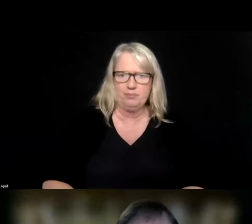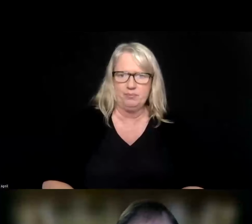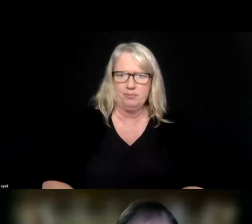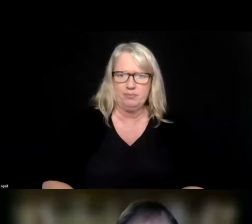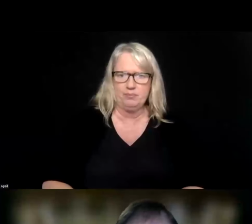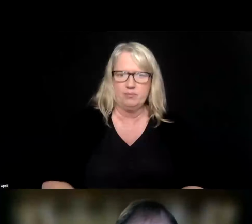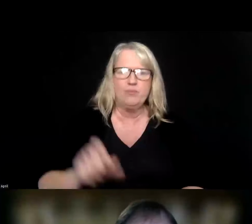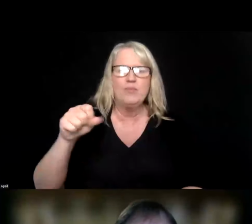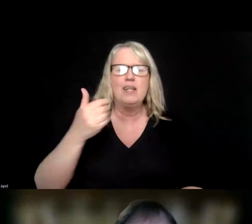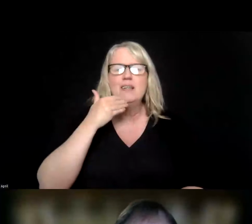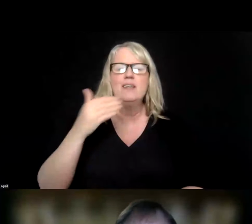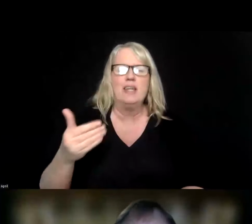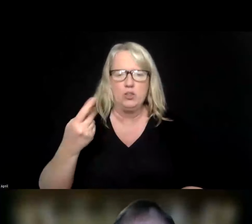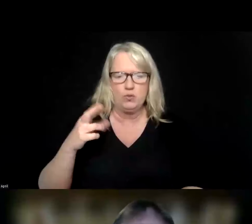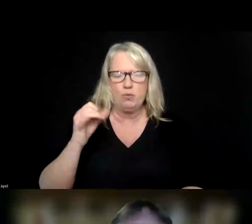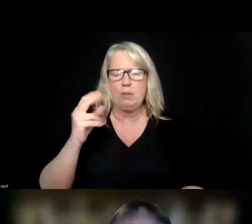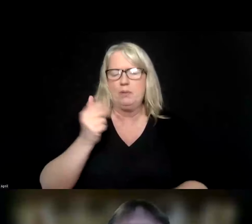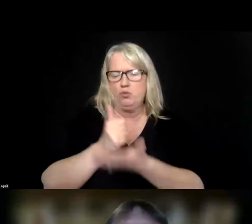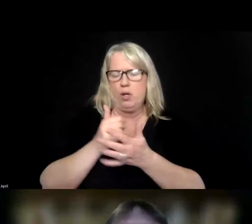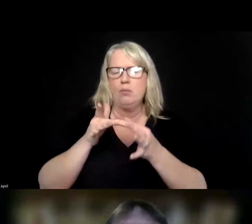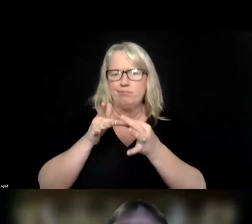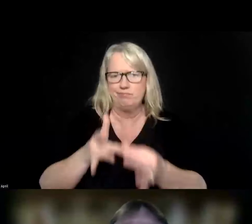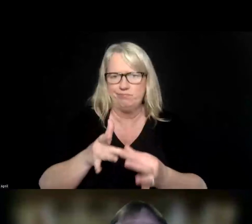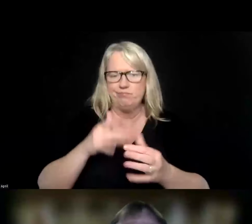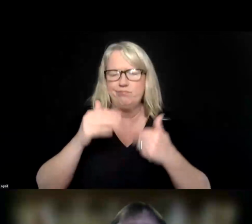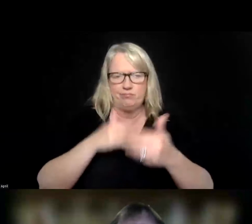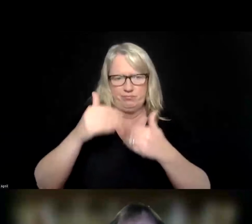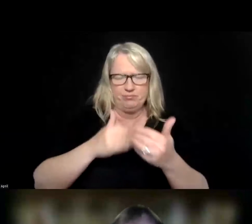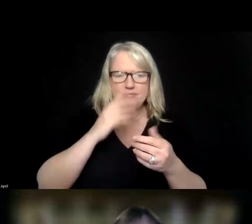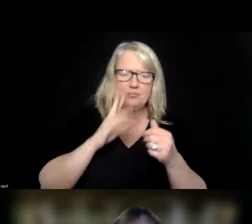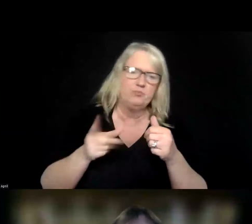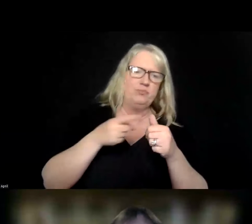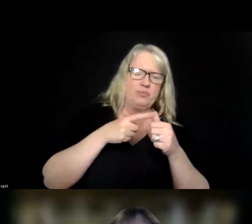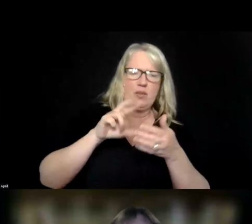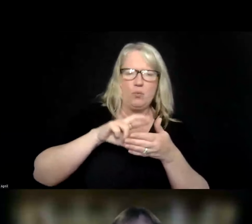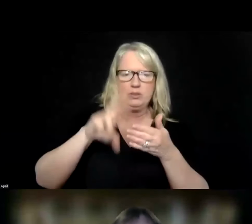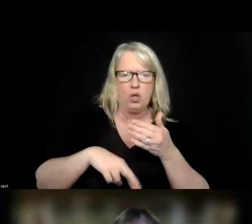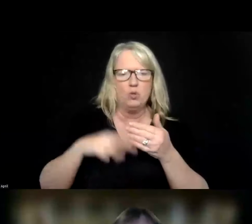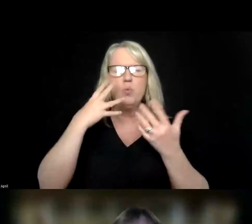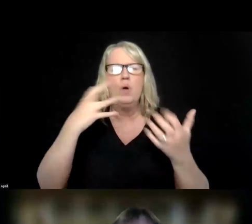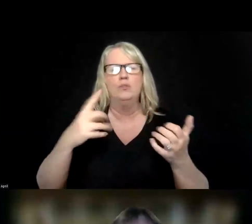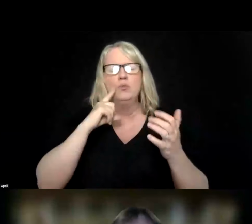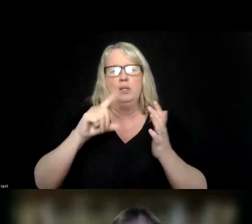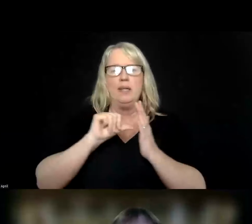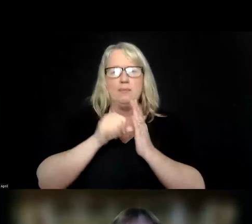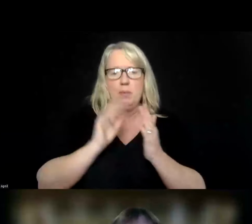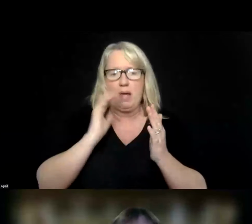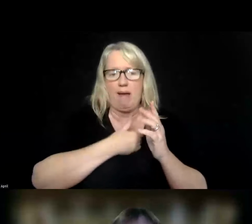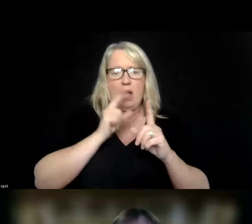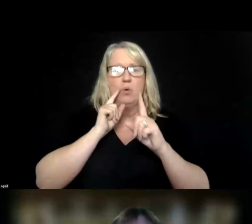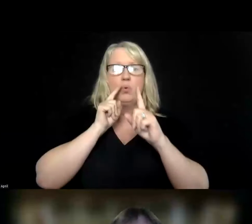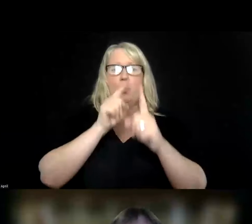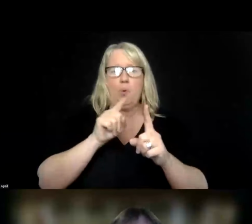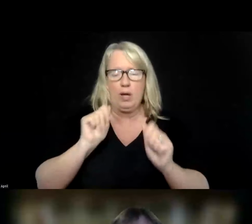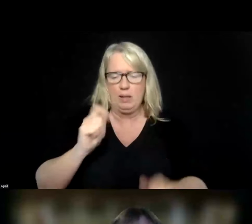Yes, thank you so much, Preston, for walking us through these preliminary results. Just really want to emphasize, our goal was to understand